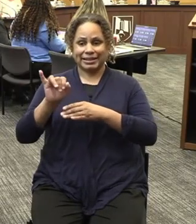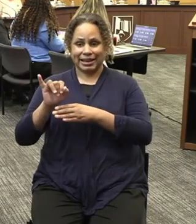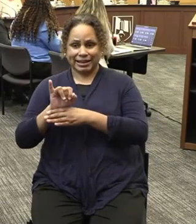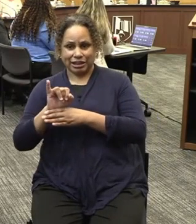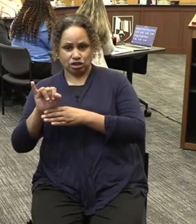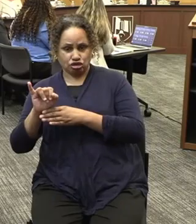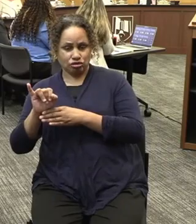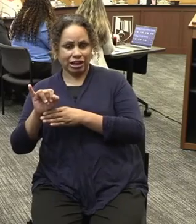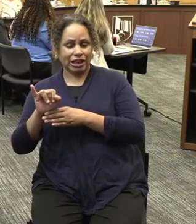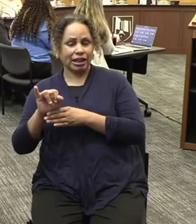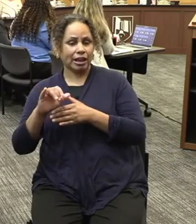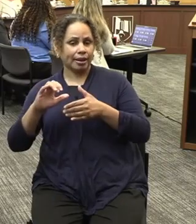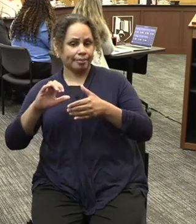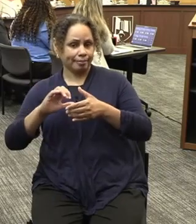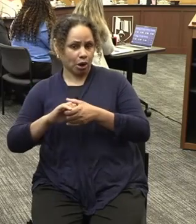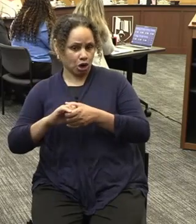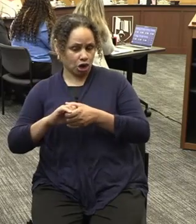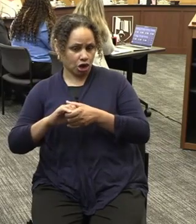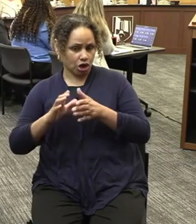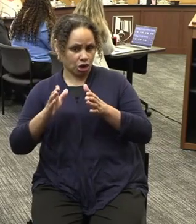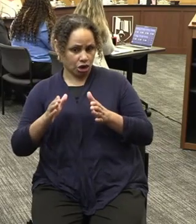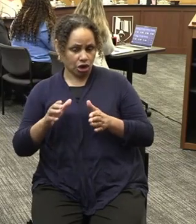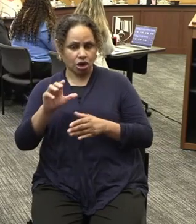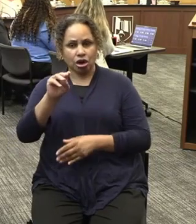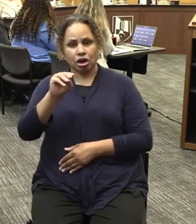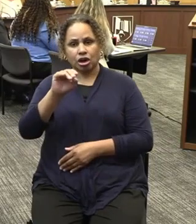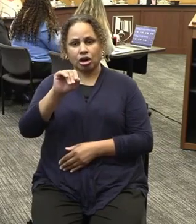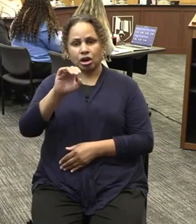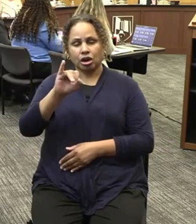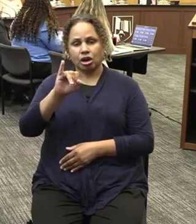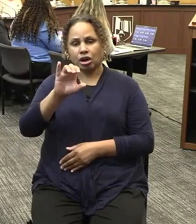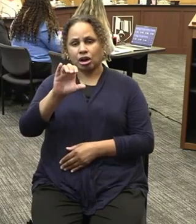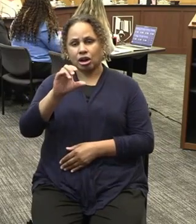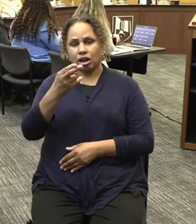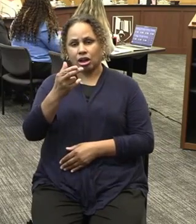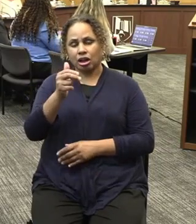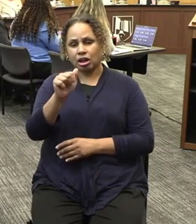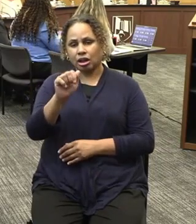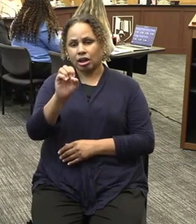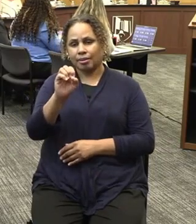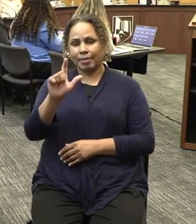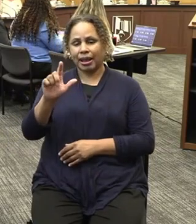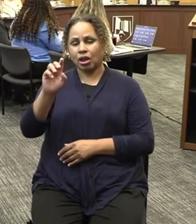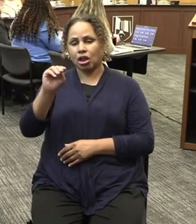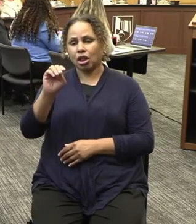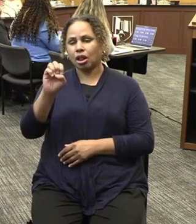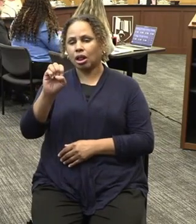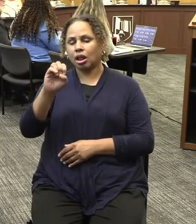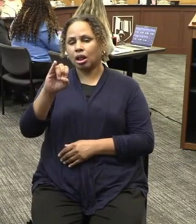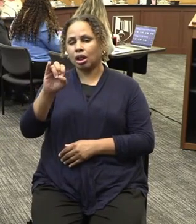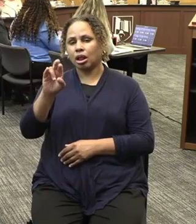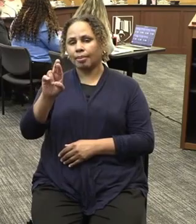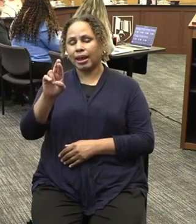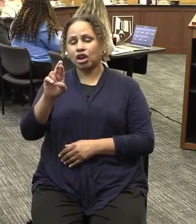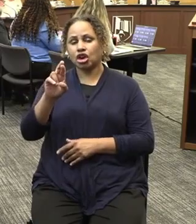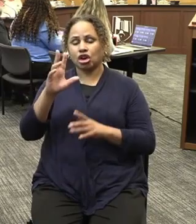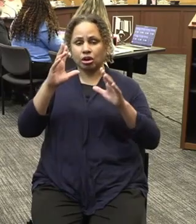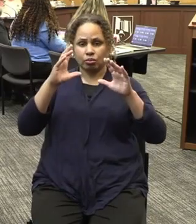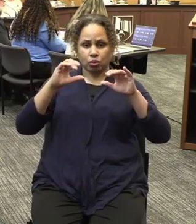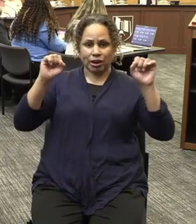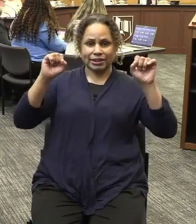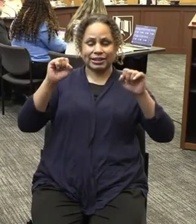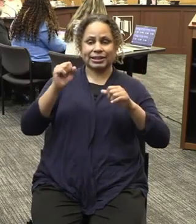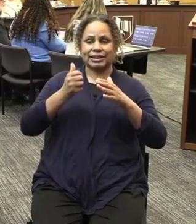partner nominee, Michael Mutter, President, CEO, and RN from Silver